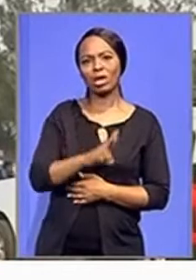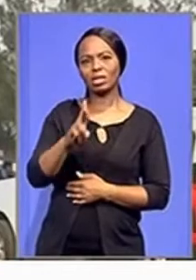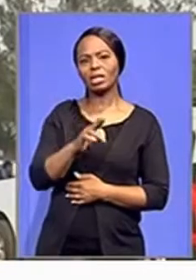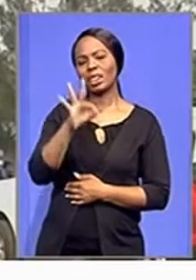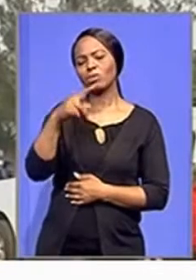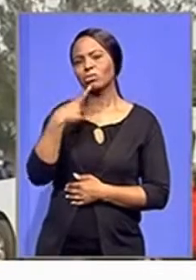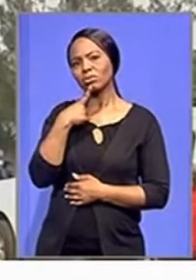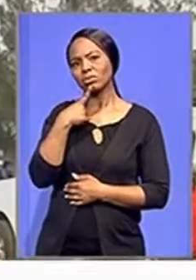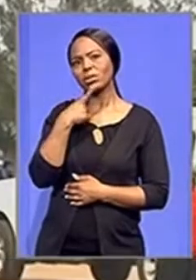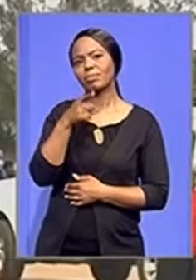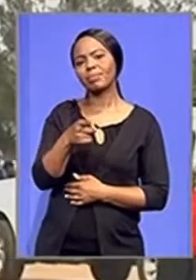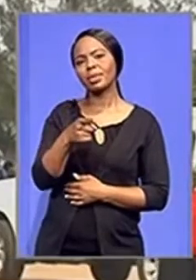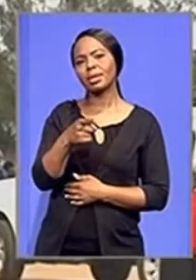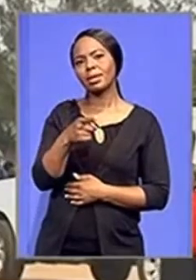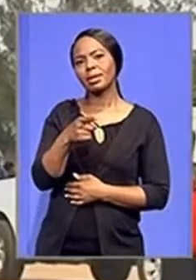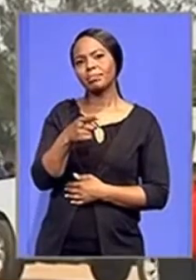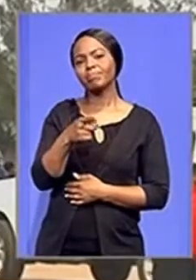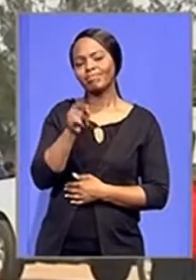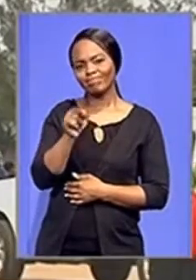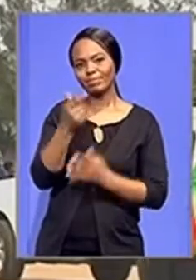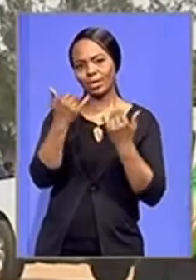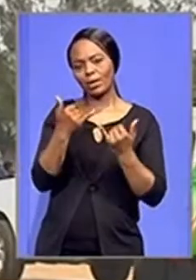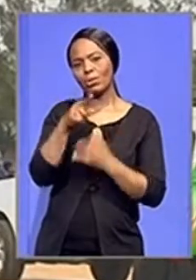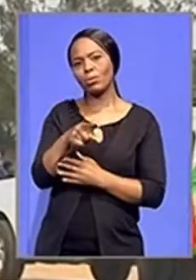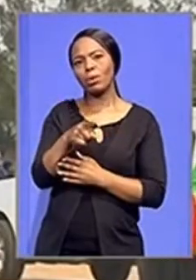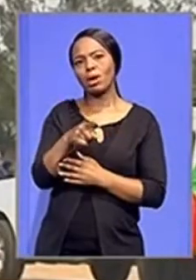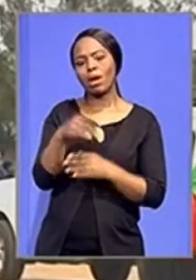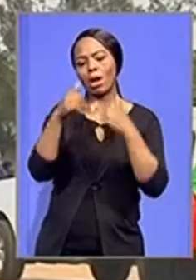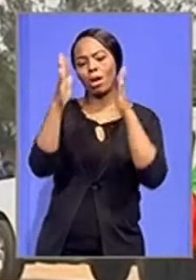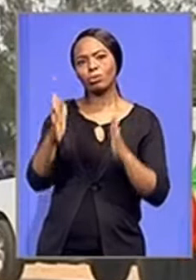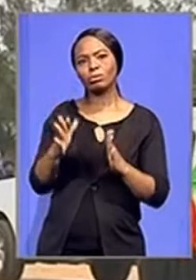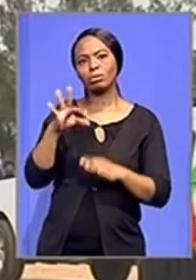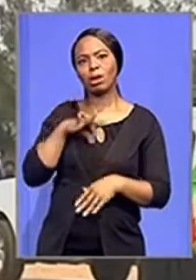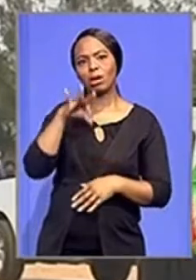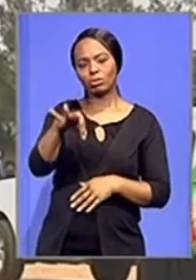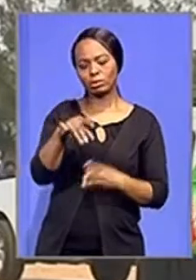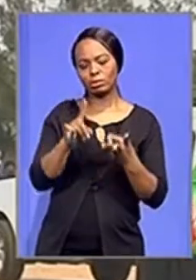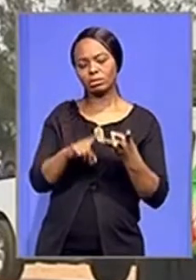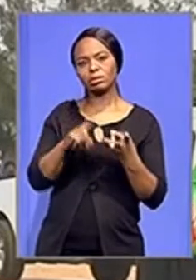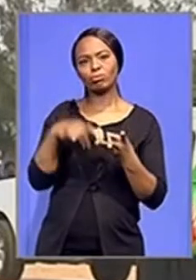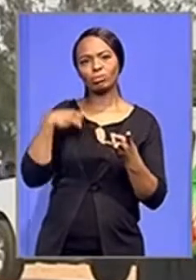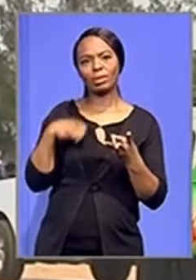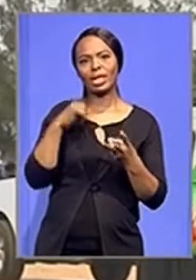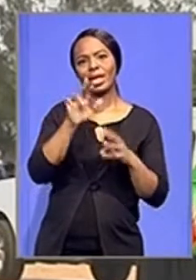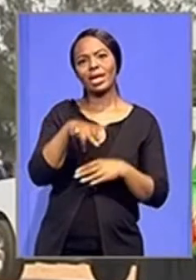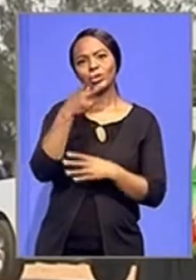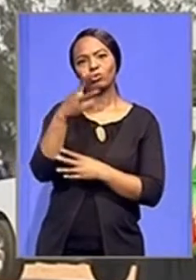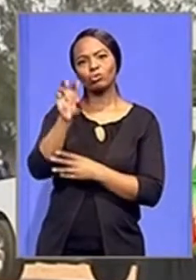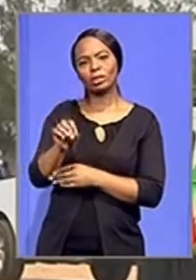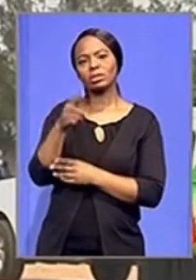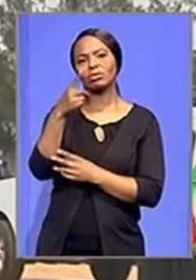3,500 ya housing allowance, re batla minimum wage mo masepala in 15,000, re batla